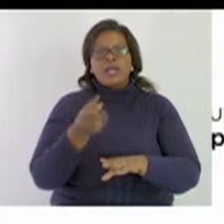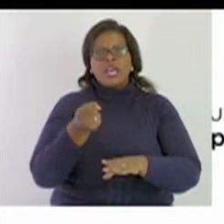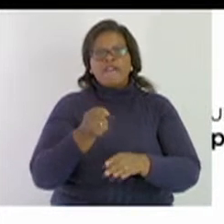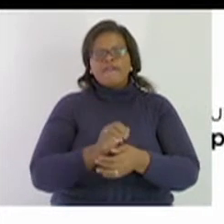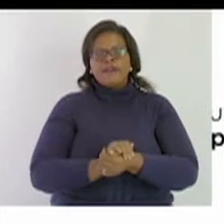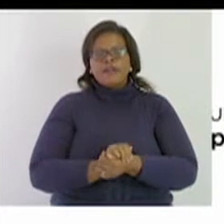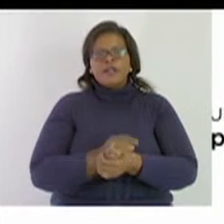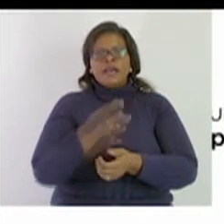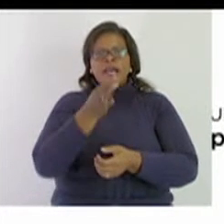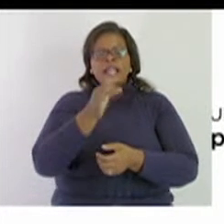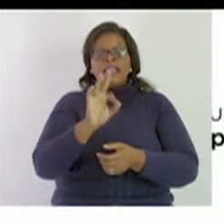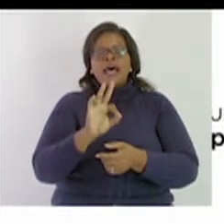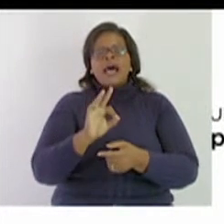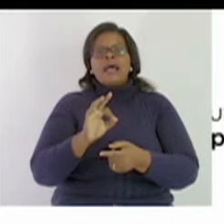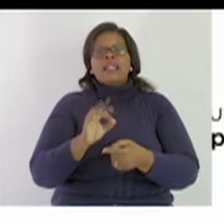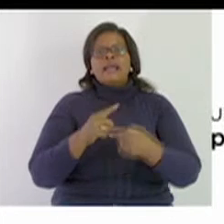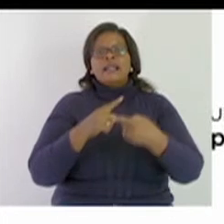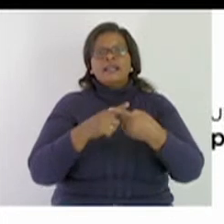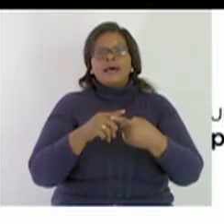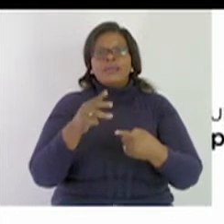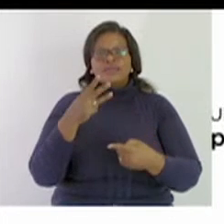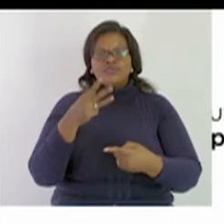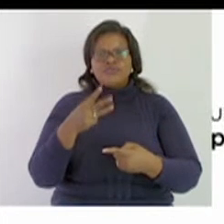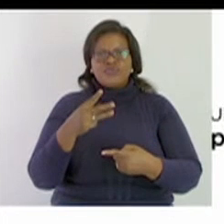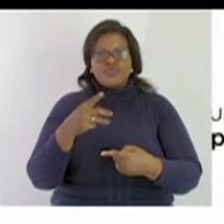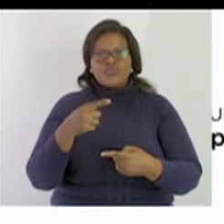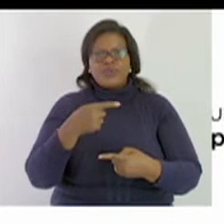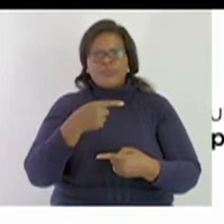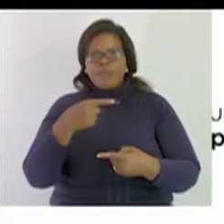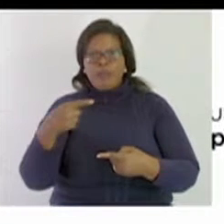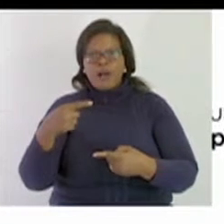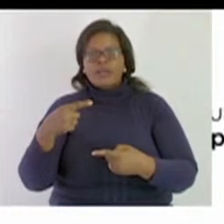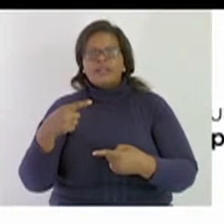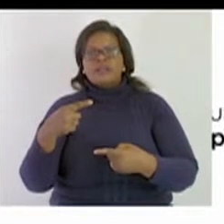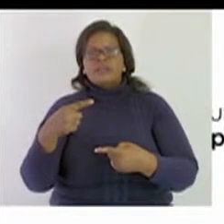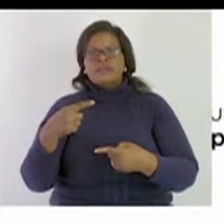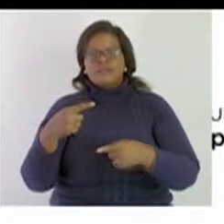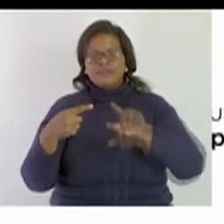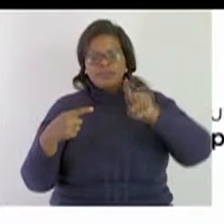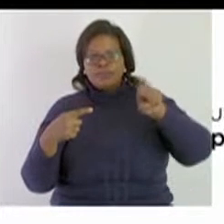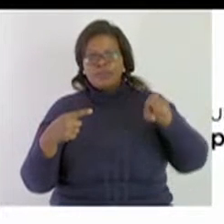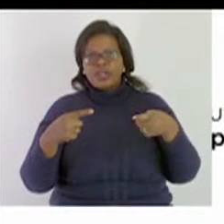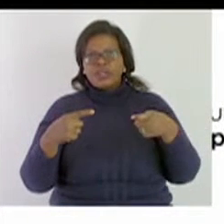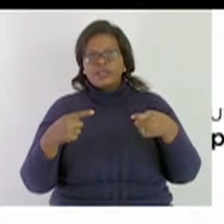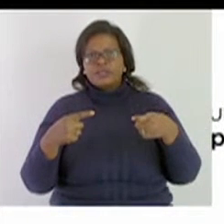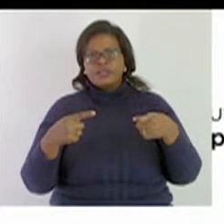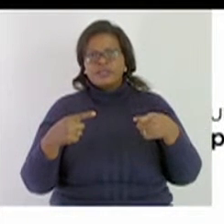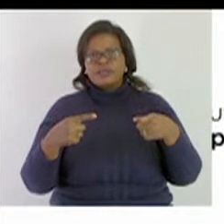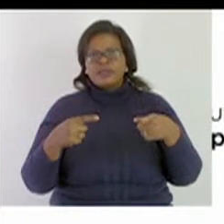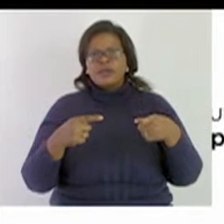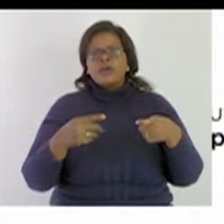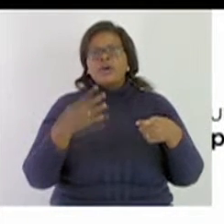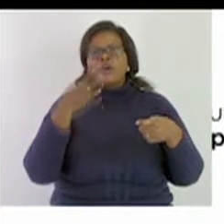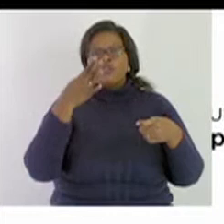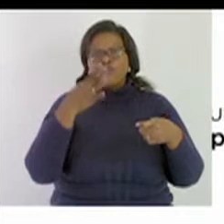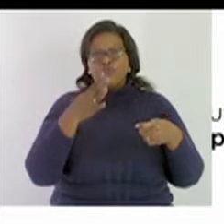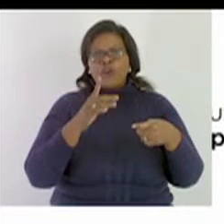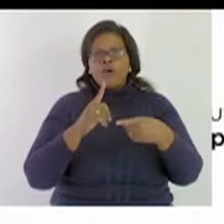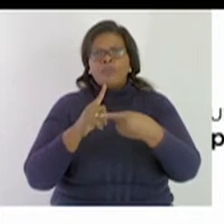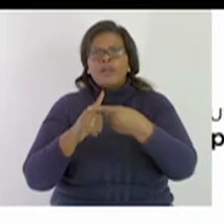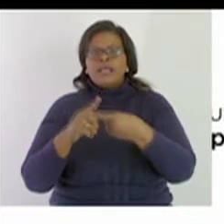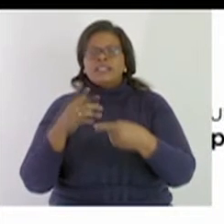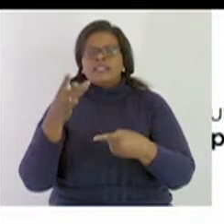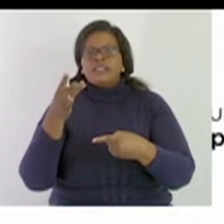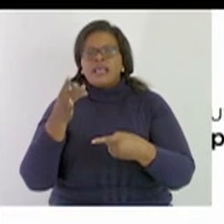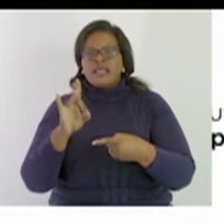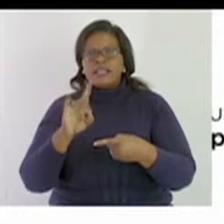9 times 3 minus brackets 4 plus 8,